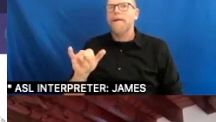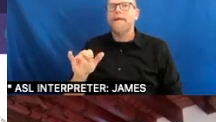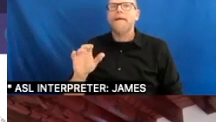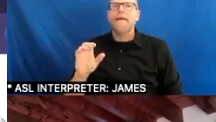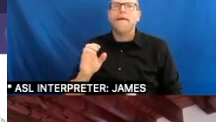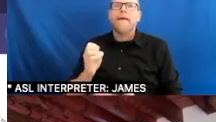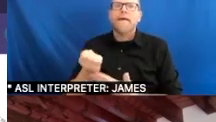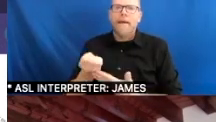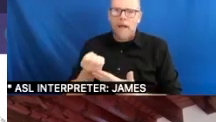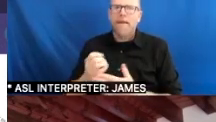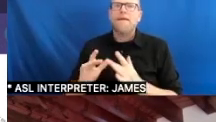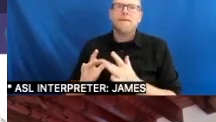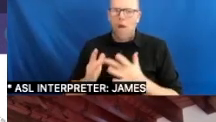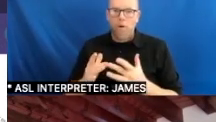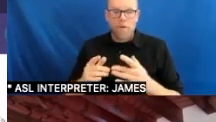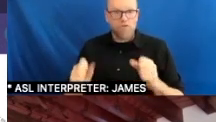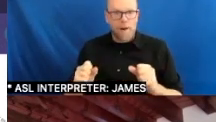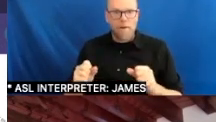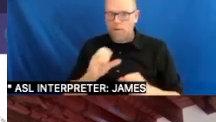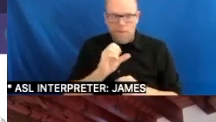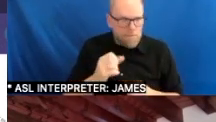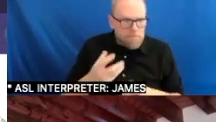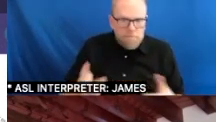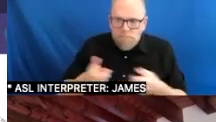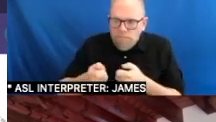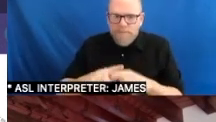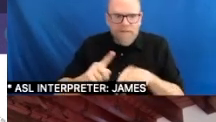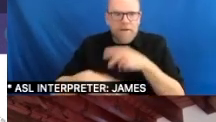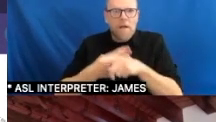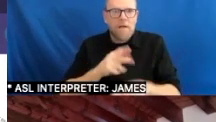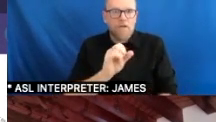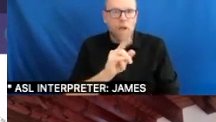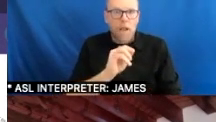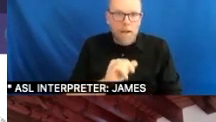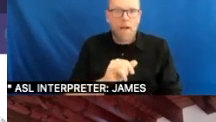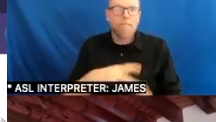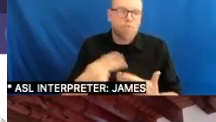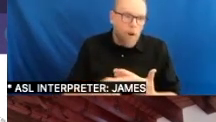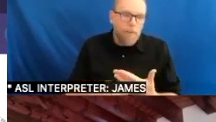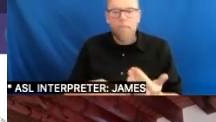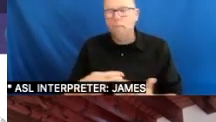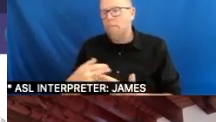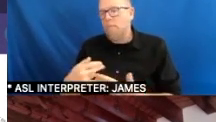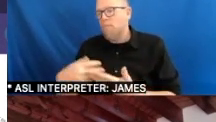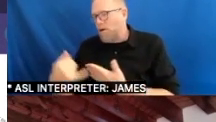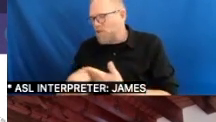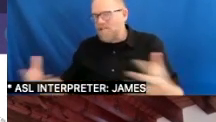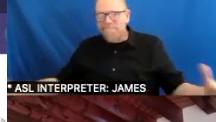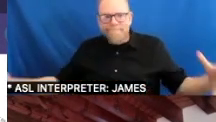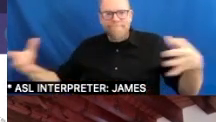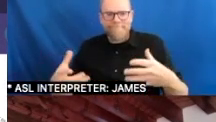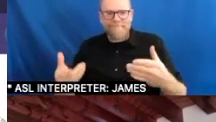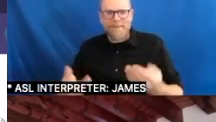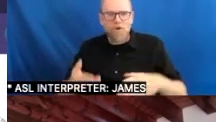multiple types of solidarity economy programs and projects together to help cross-pollinate